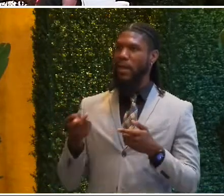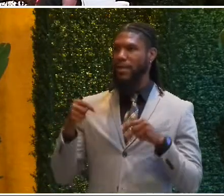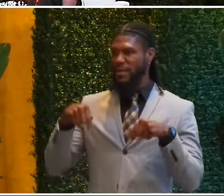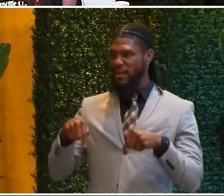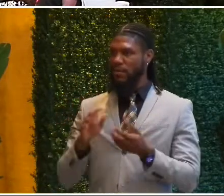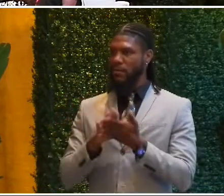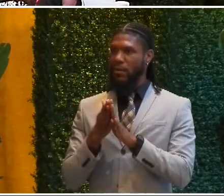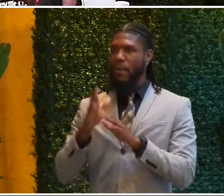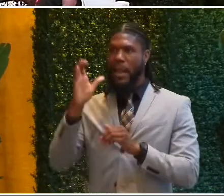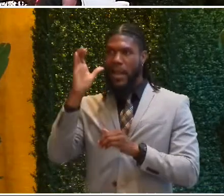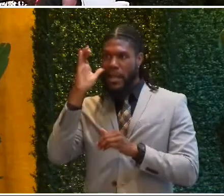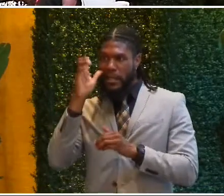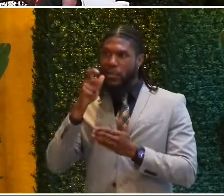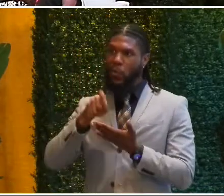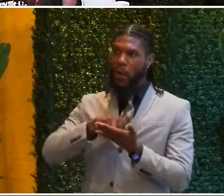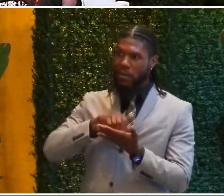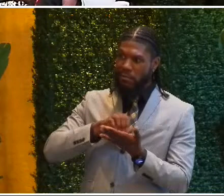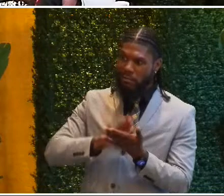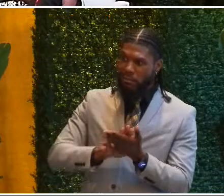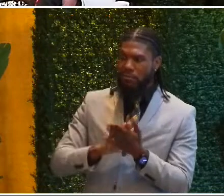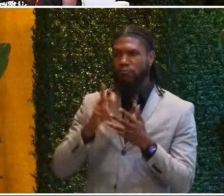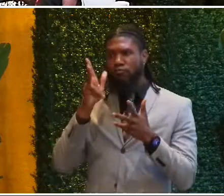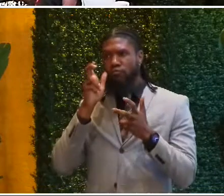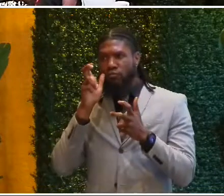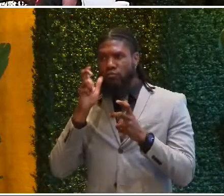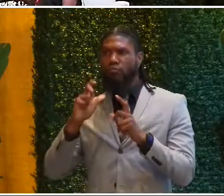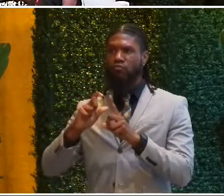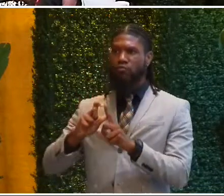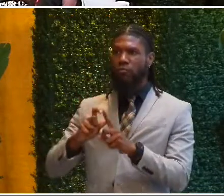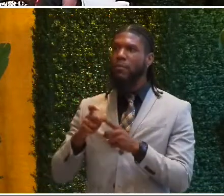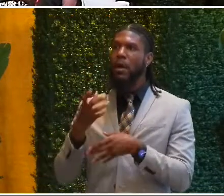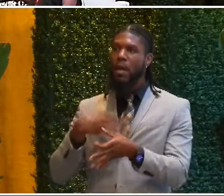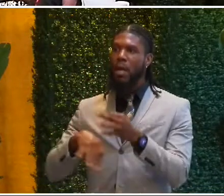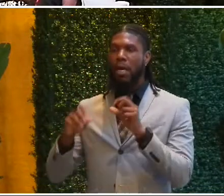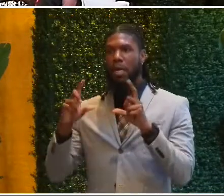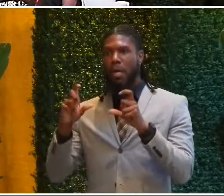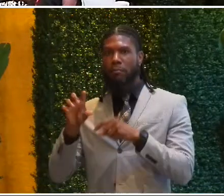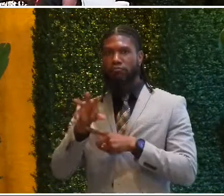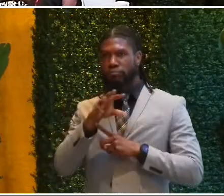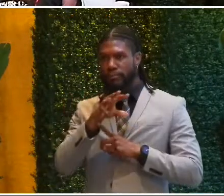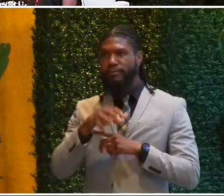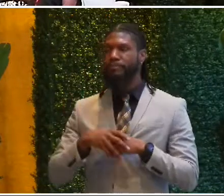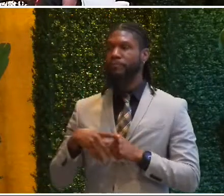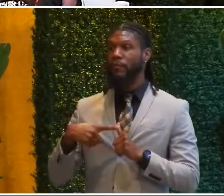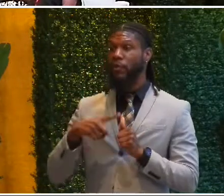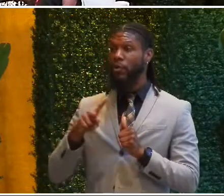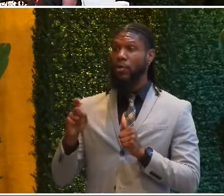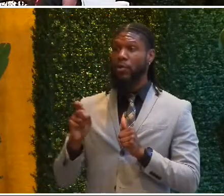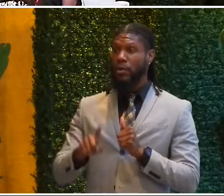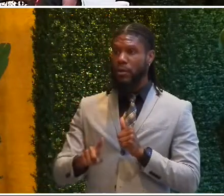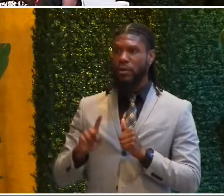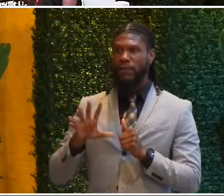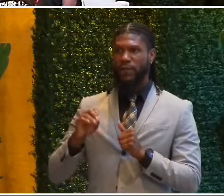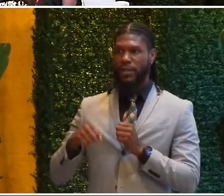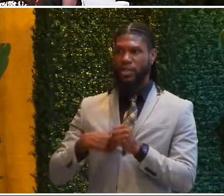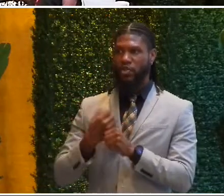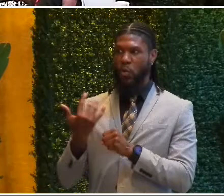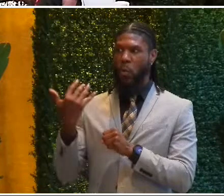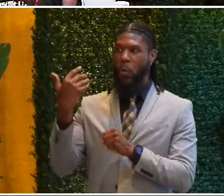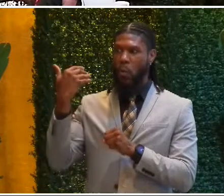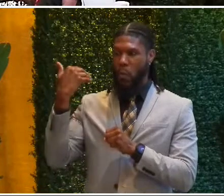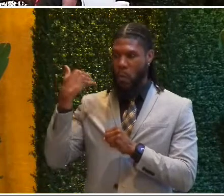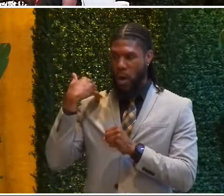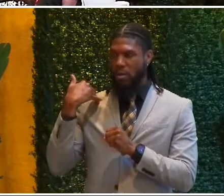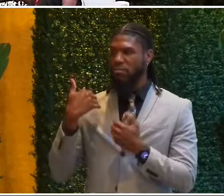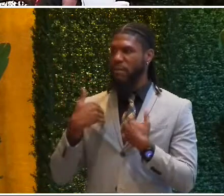listening, writing down, tweeting with words and not with photographs panel. First question. So 50 years ago, there